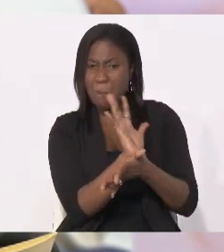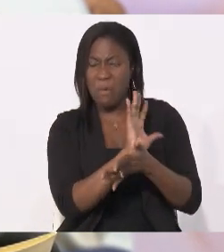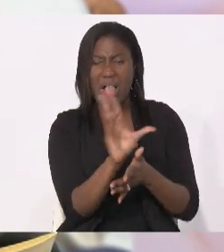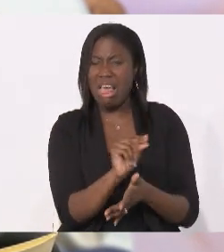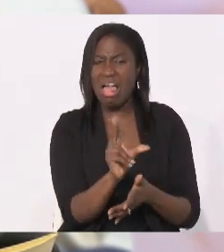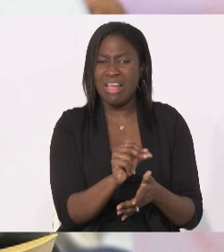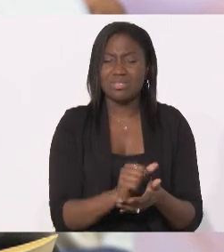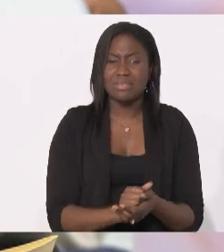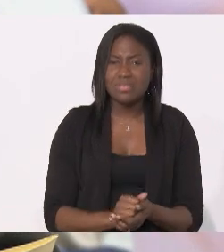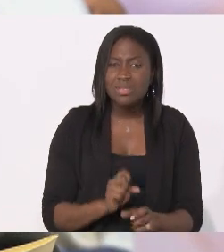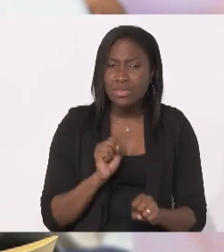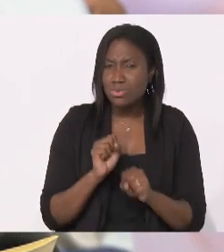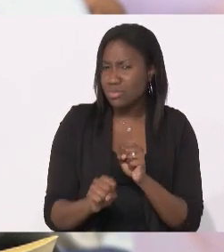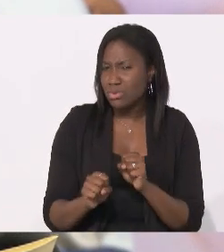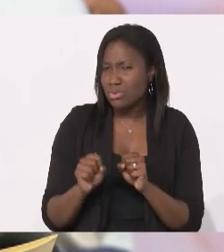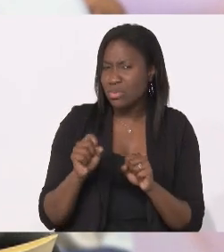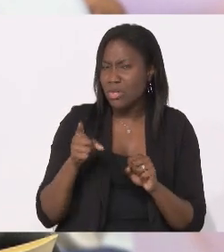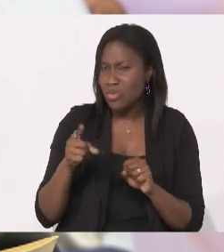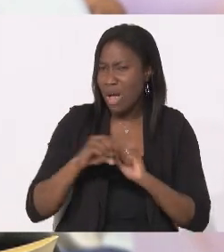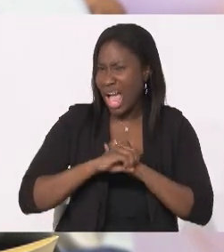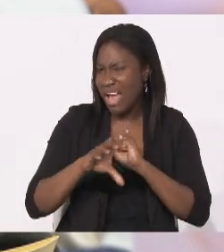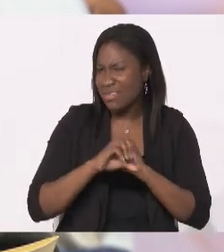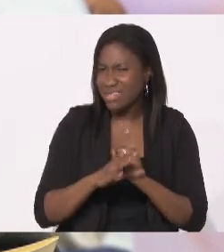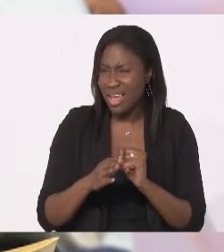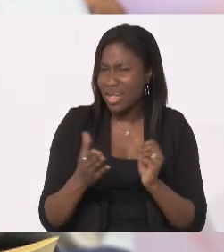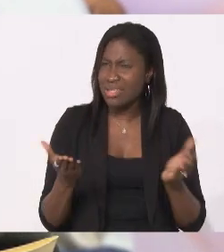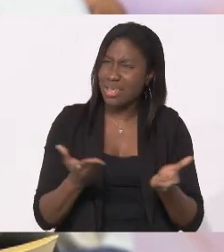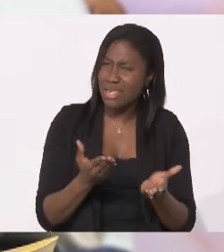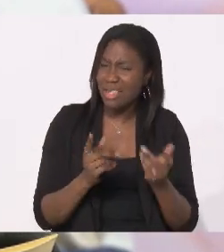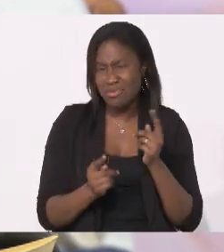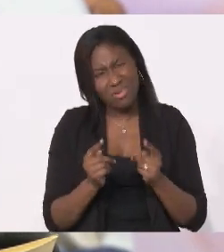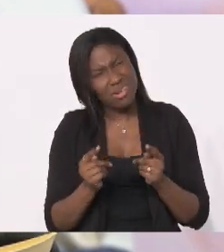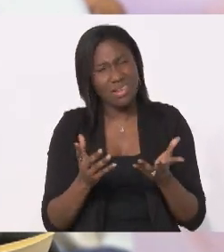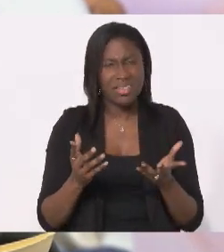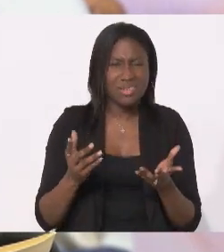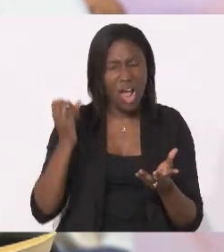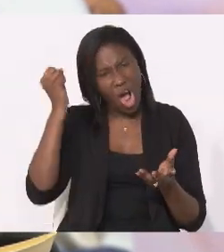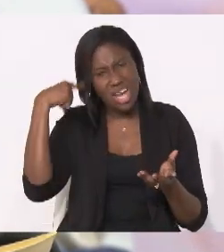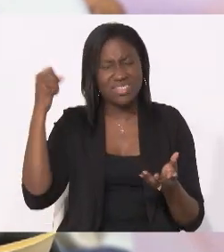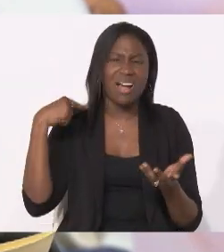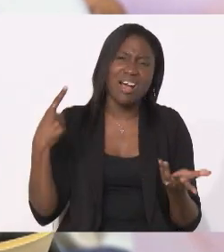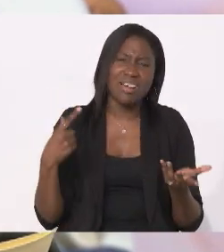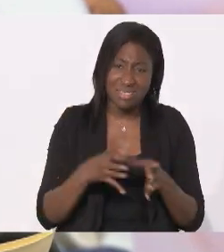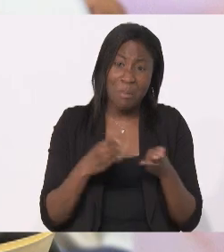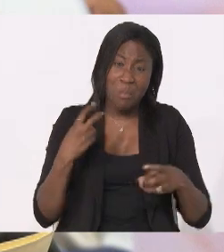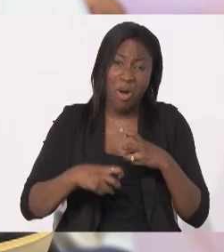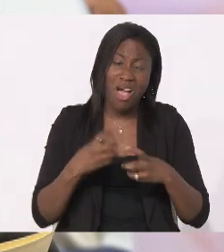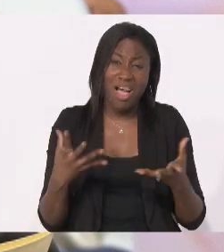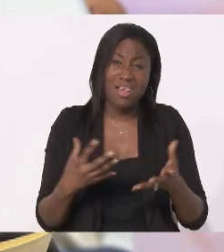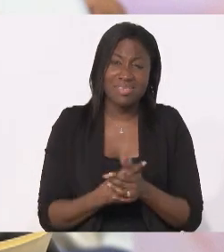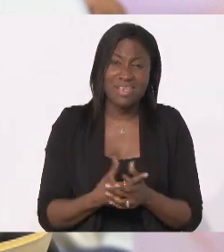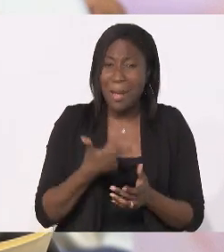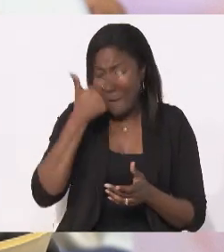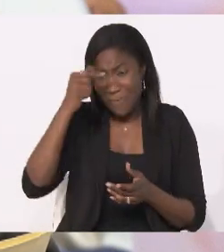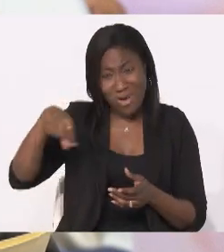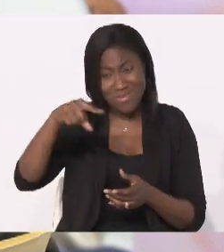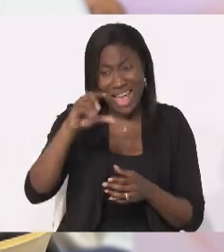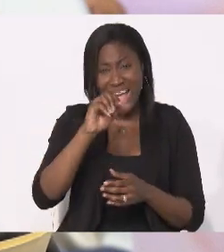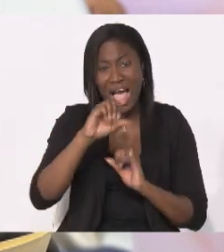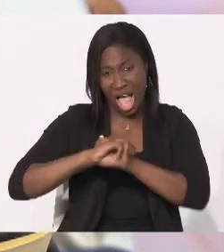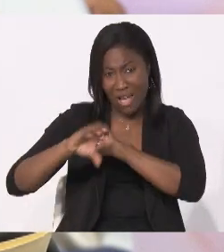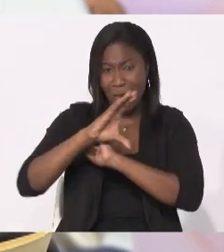a process. No, of course. And the thing is that the chamber really sees this as an important area of